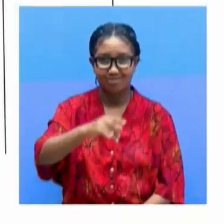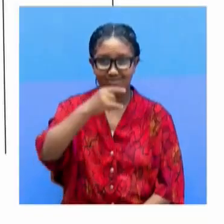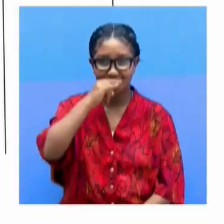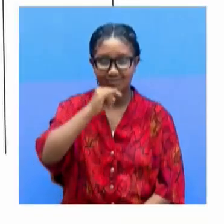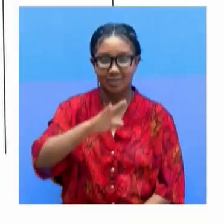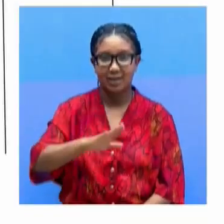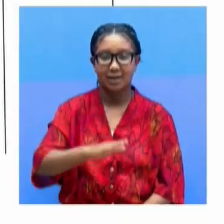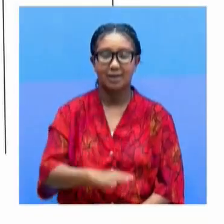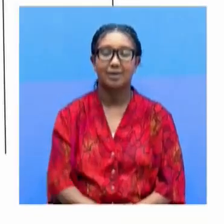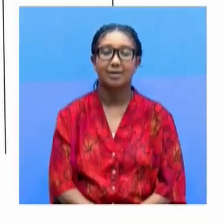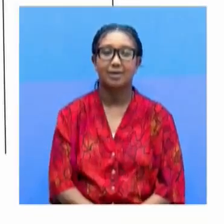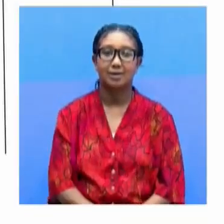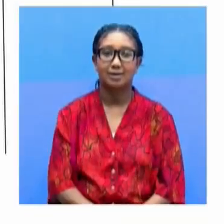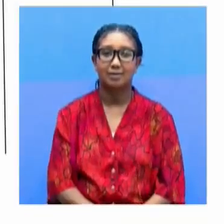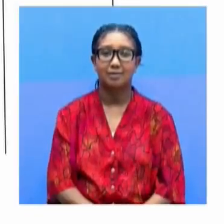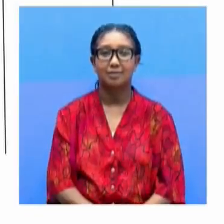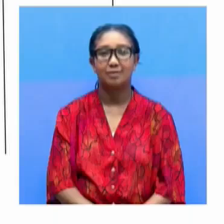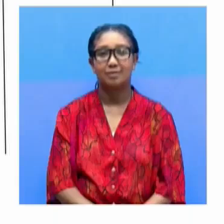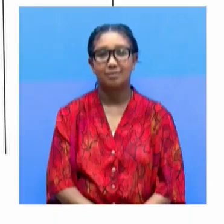little